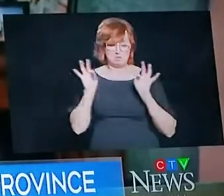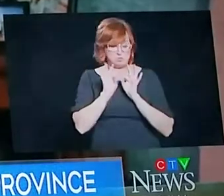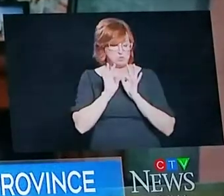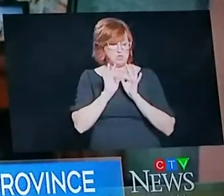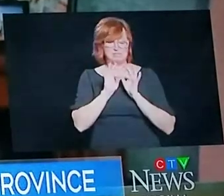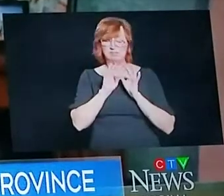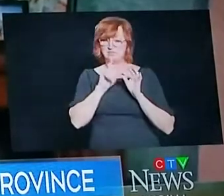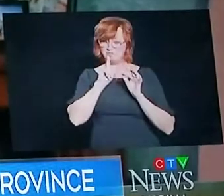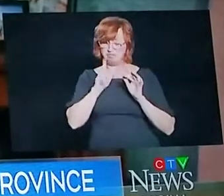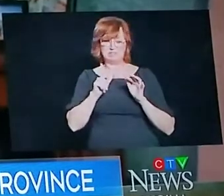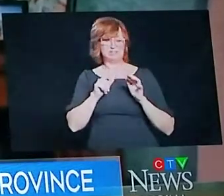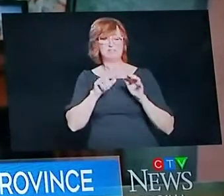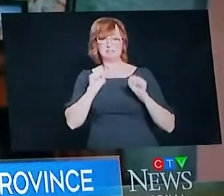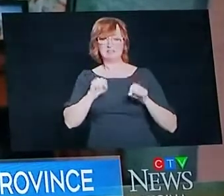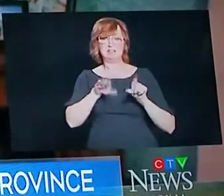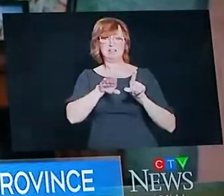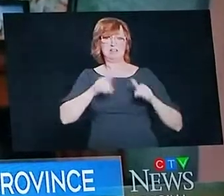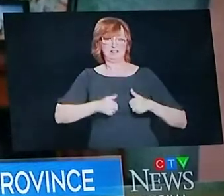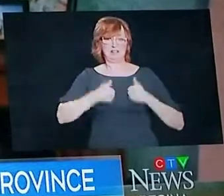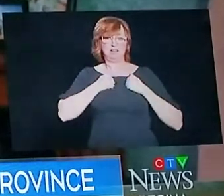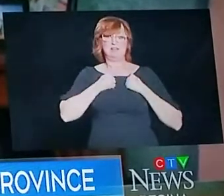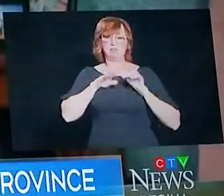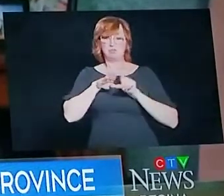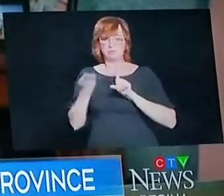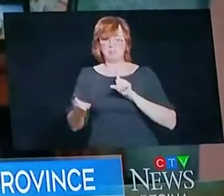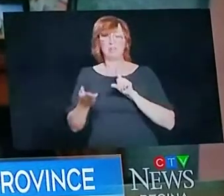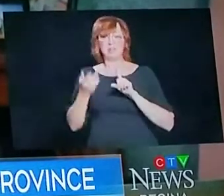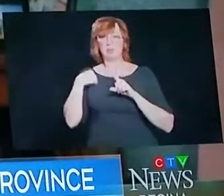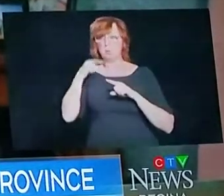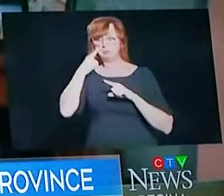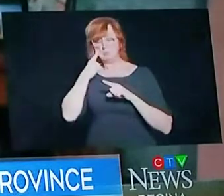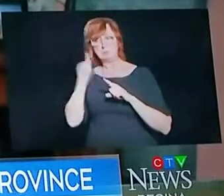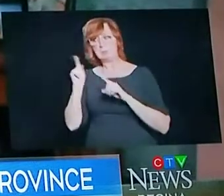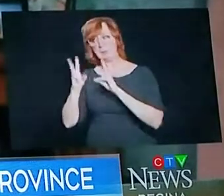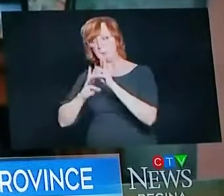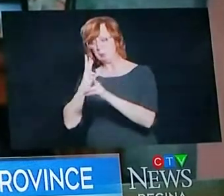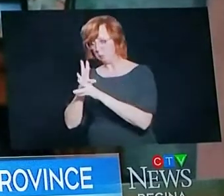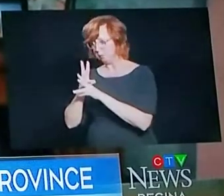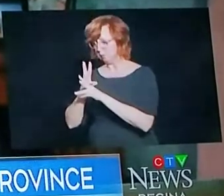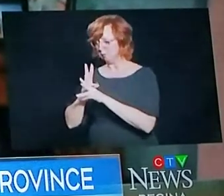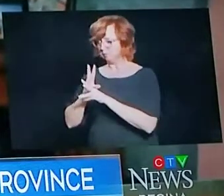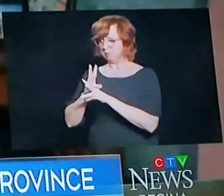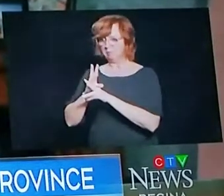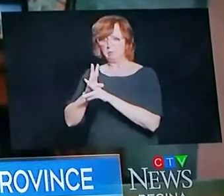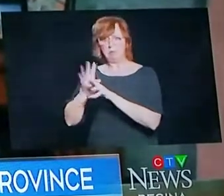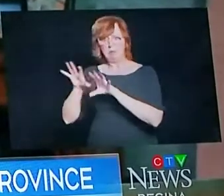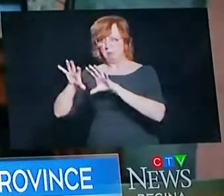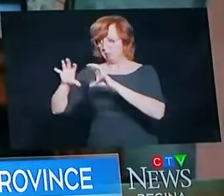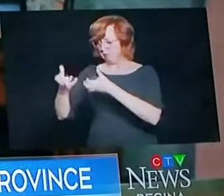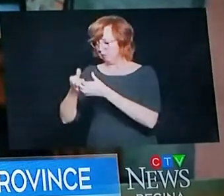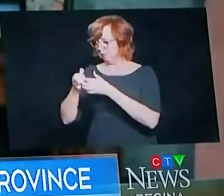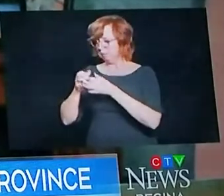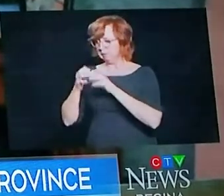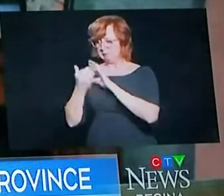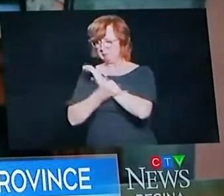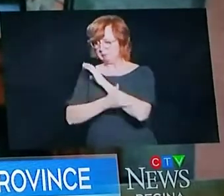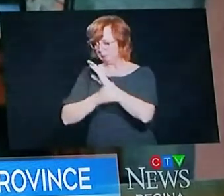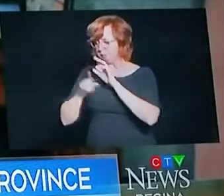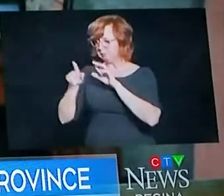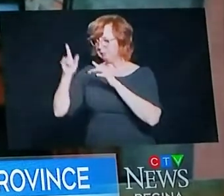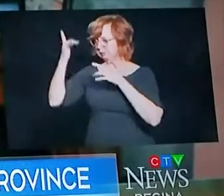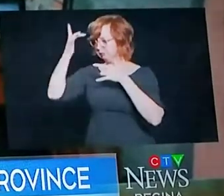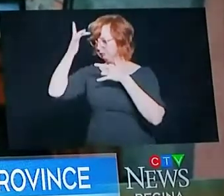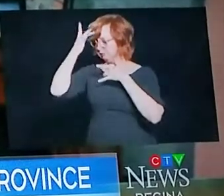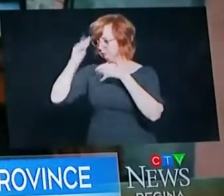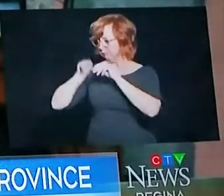parts of the world where this virus spread quickly and the health system became overwhelmed. Well, thankfully, that has not happened